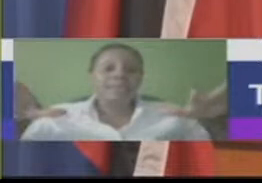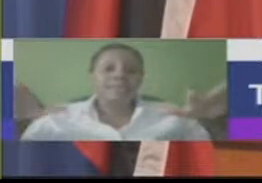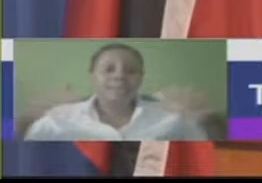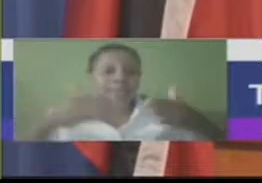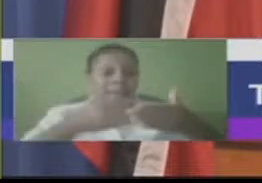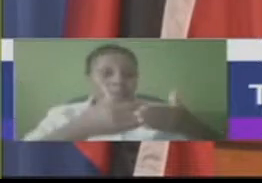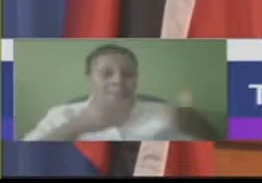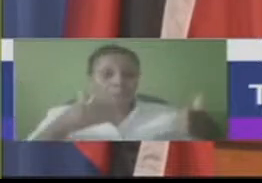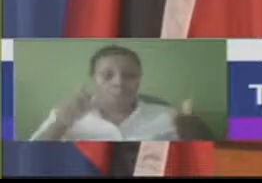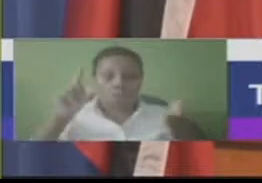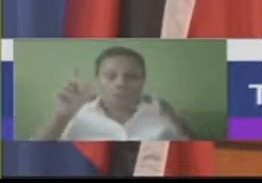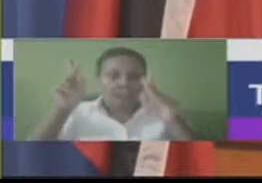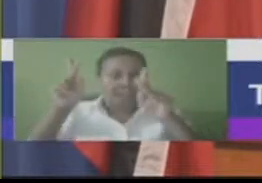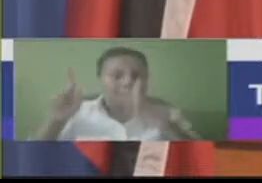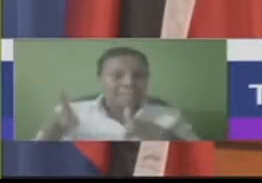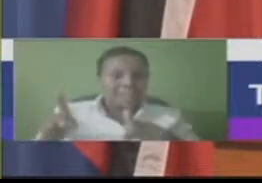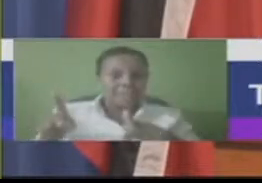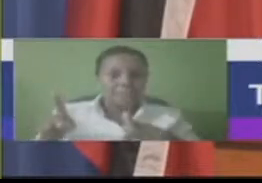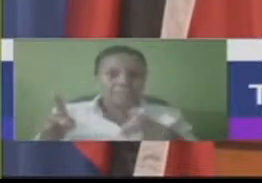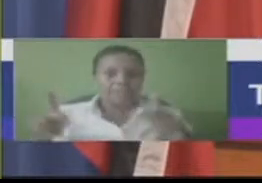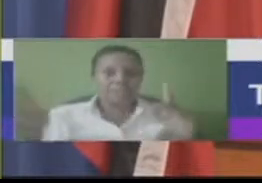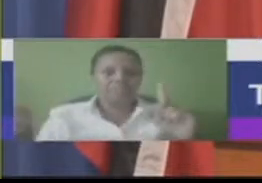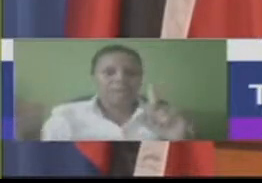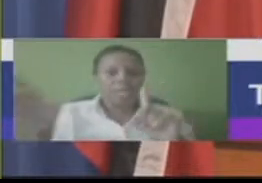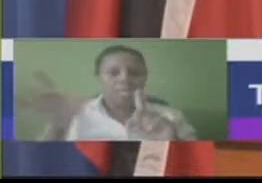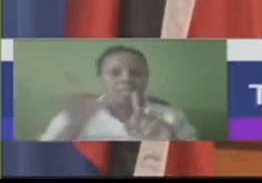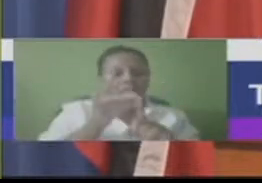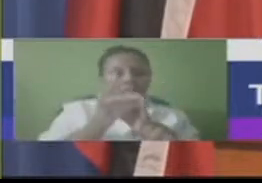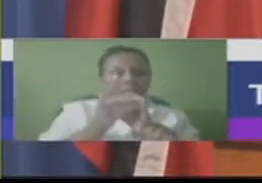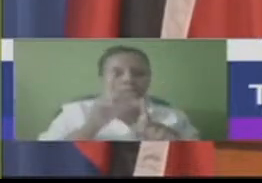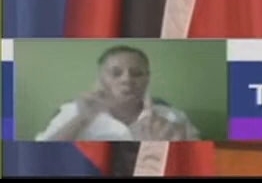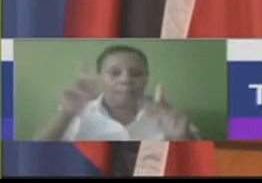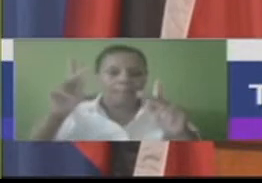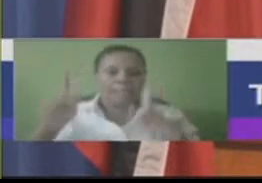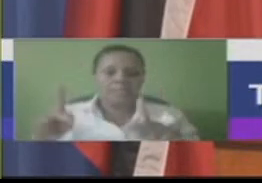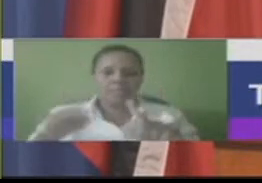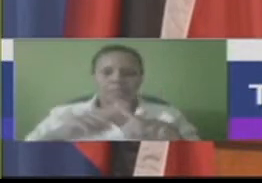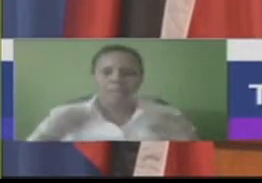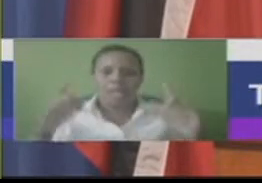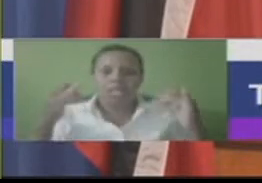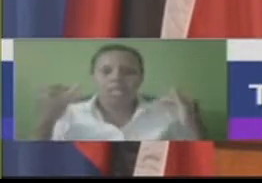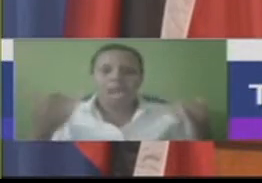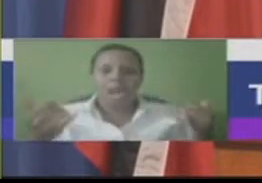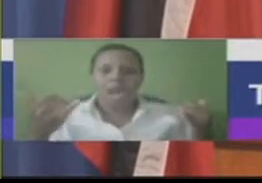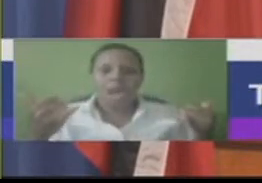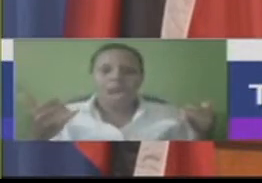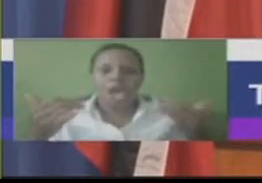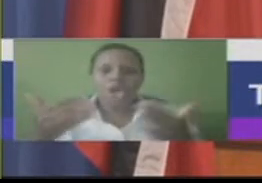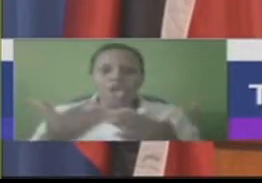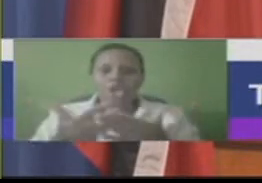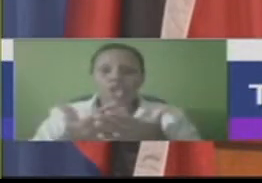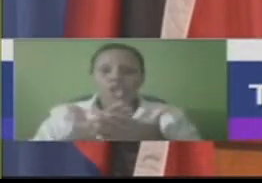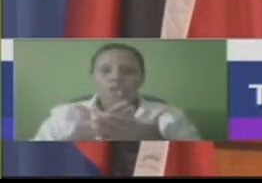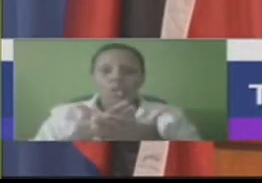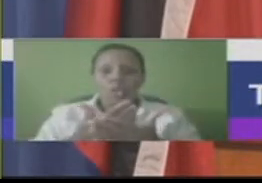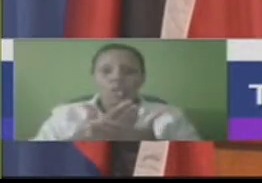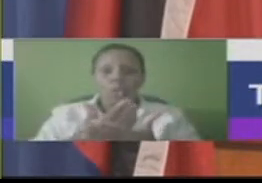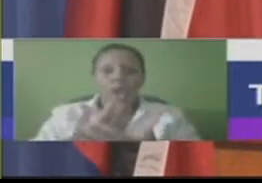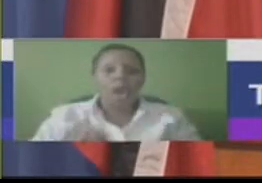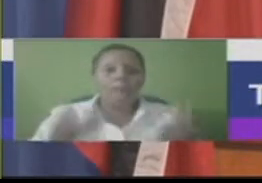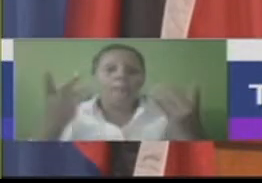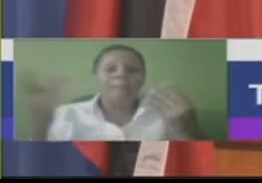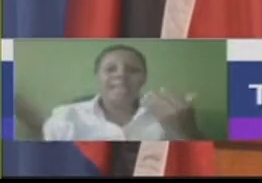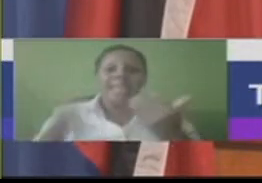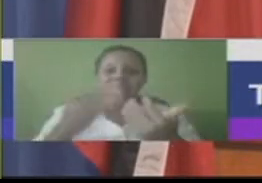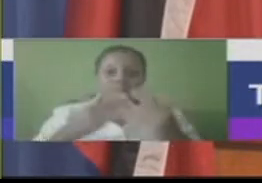people. The Alpha variant, possibly the P1 variant, going to 5 persons, the 1 person to